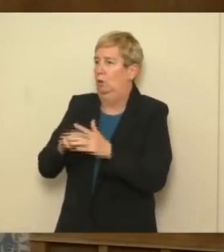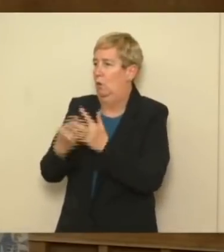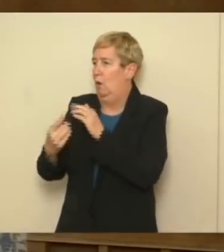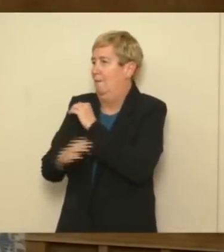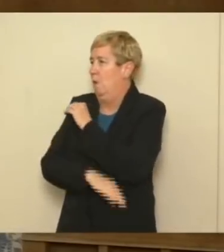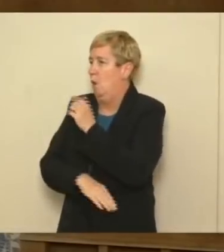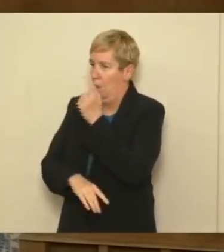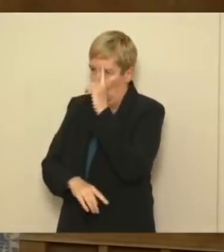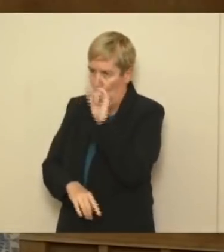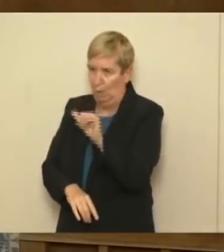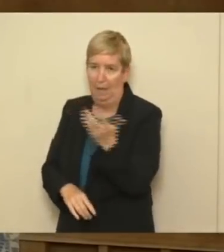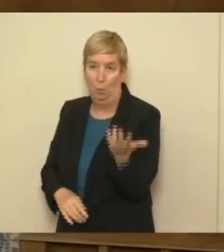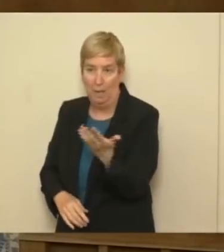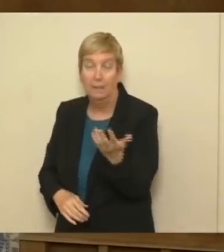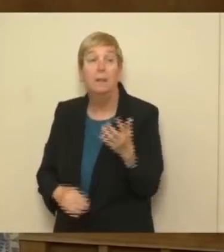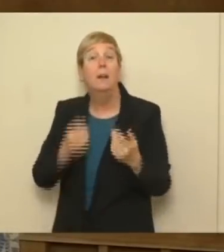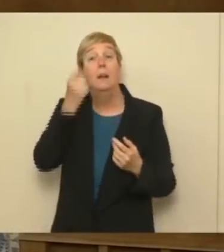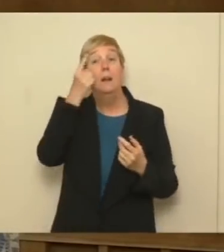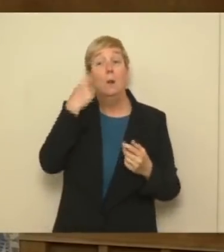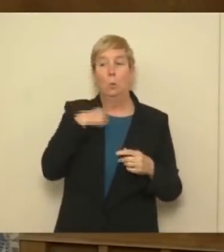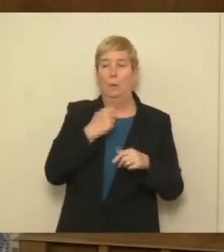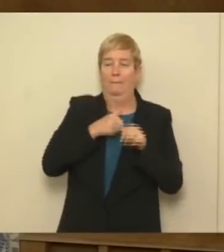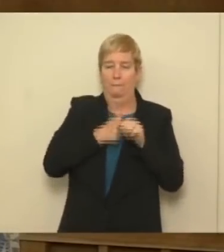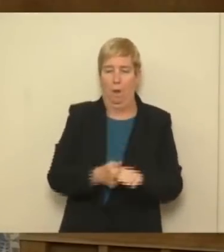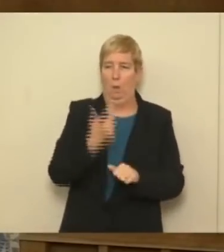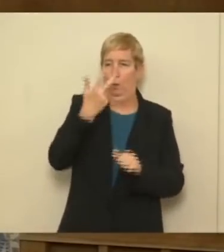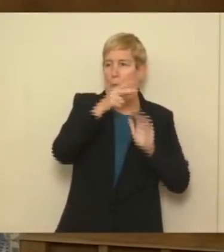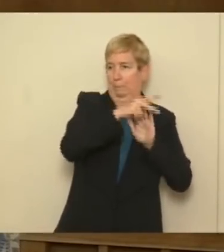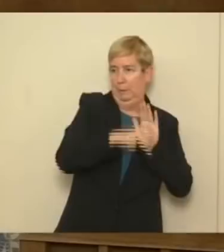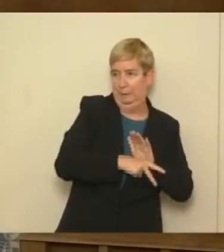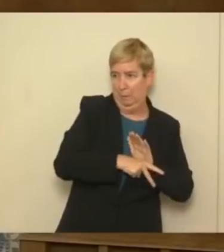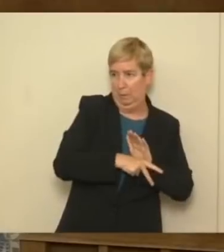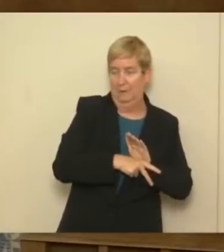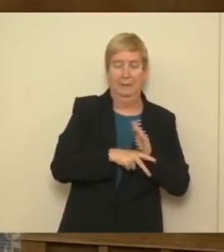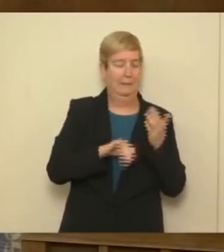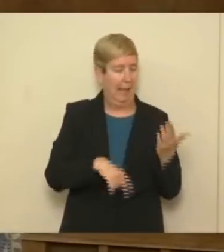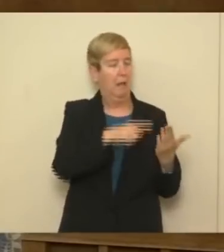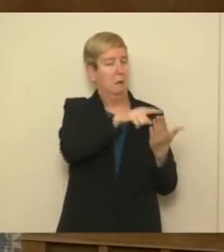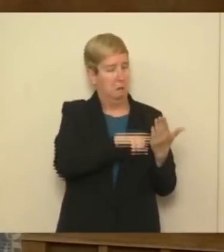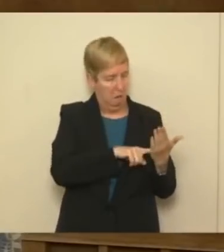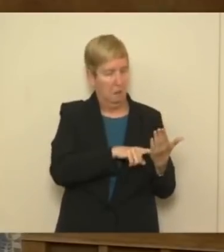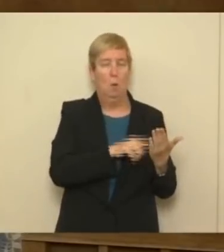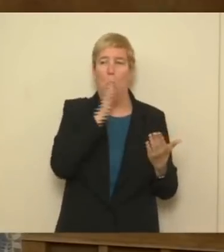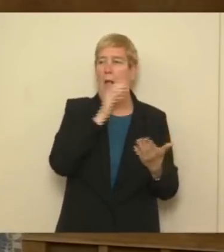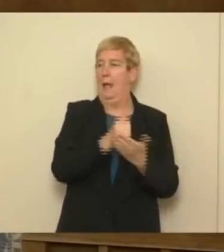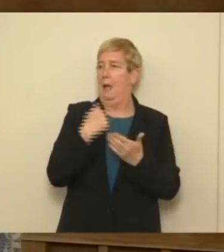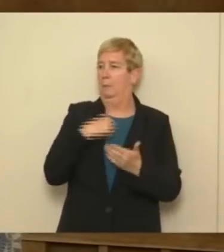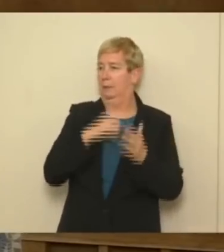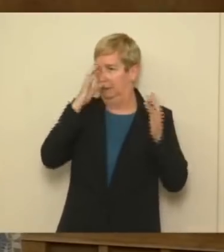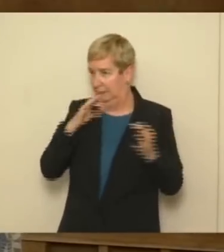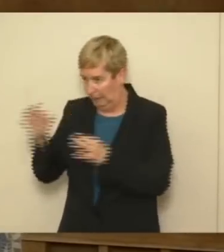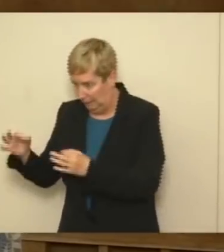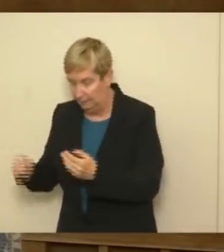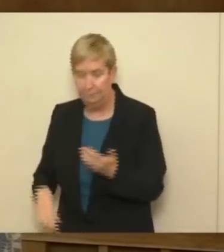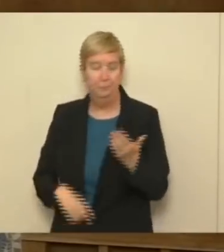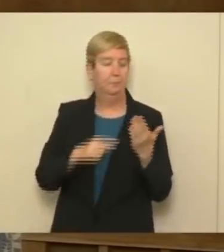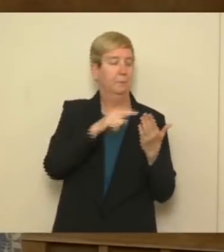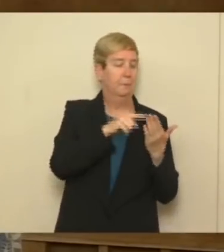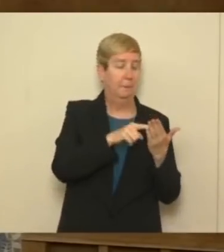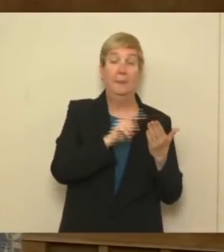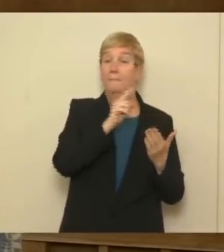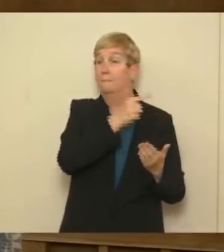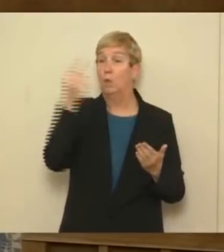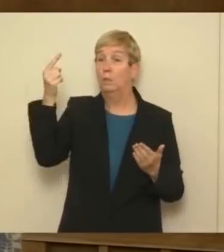was based off of 3 principles, and those 3 principles that we guide ourselves on are going to be to make sure, first and foremost, that we're going to